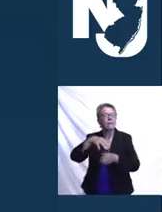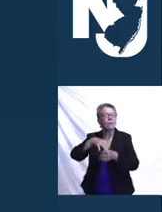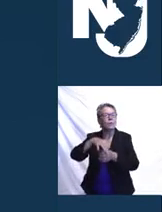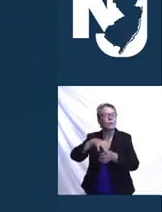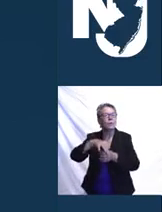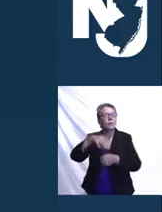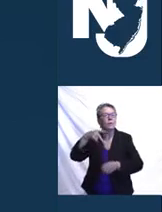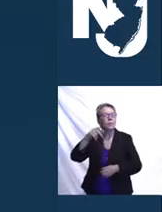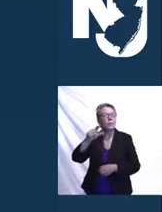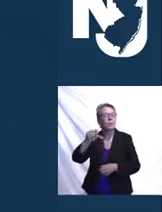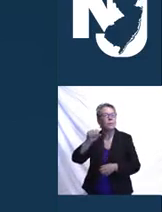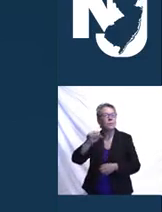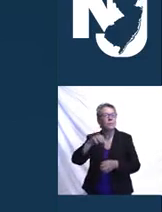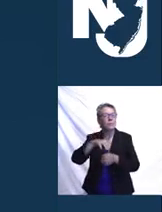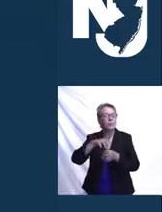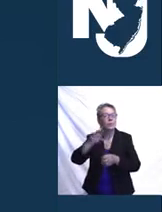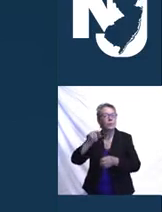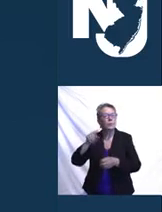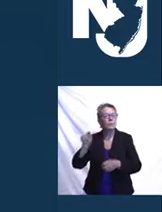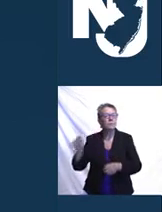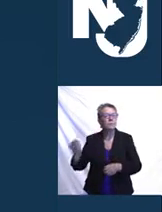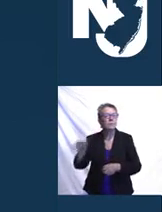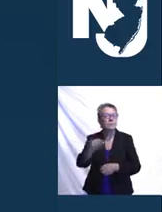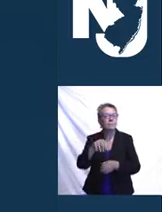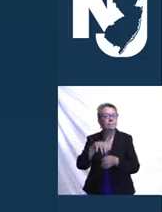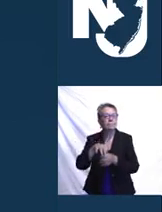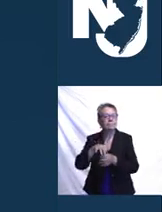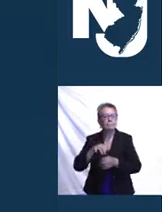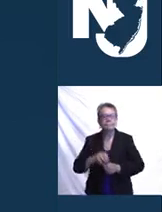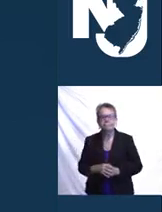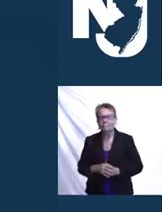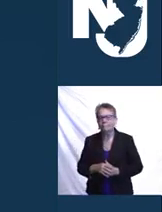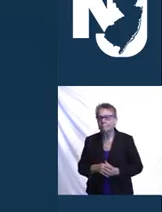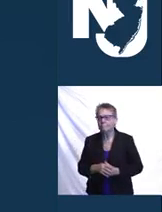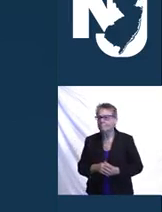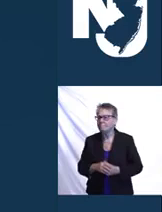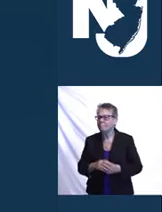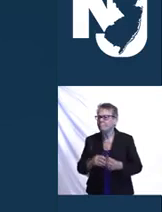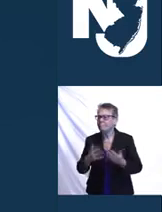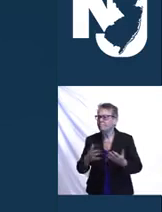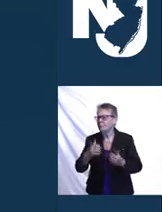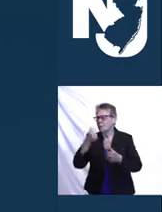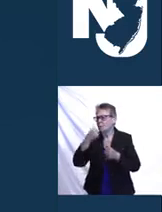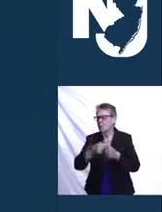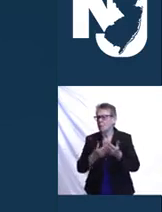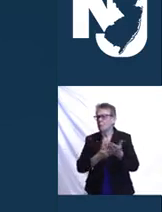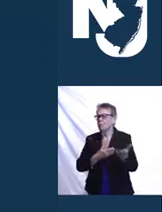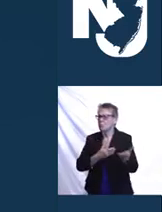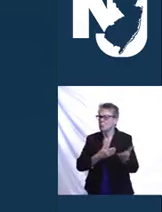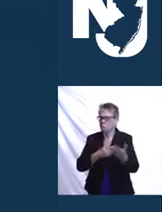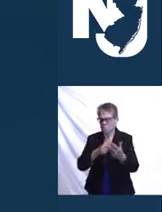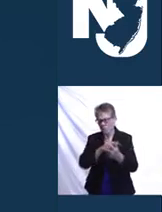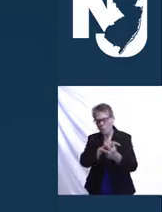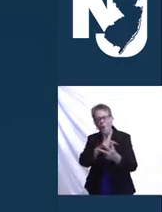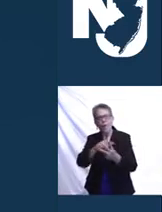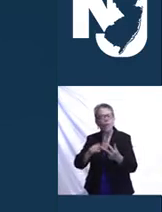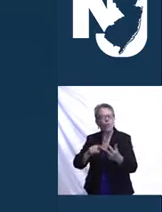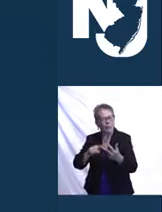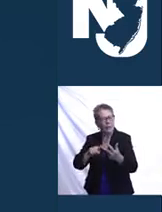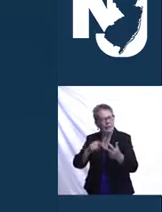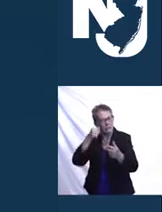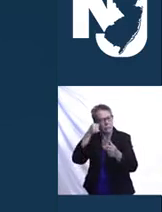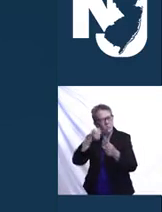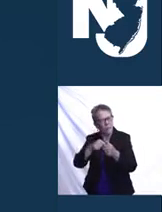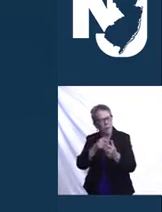may her memory be a blessing to all she leaves behind. And may the memories of David, Florence, and Marcella live strong